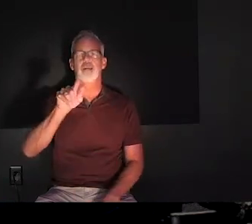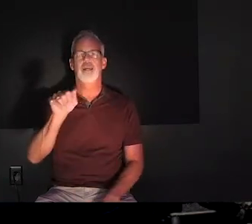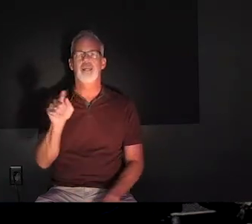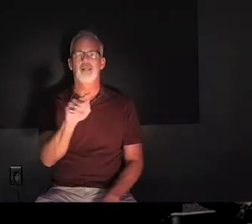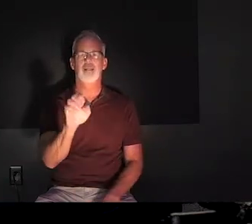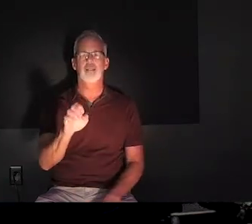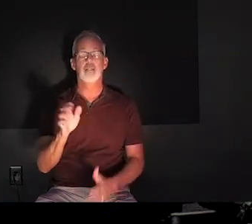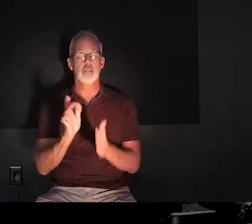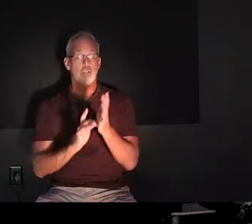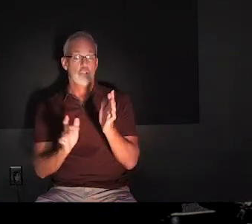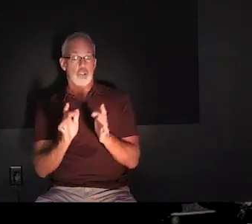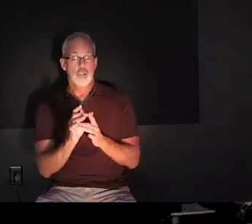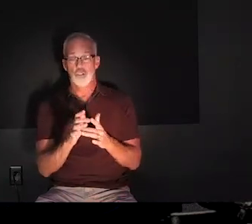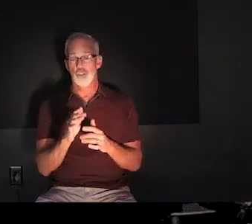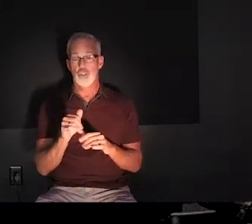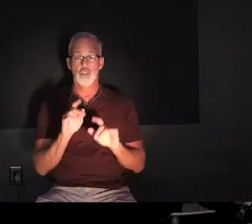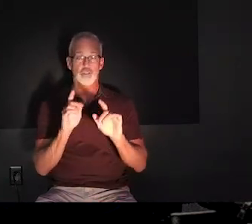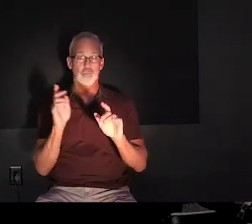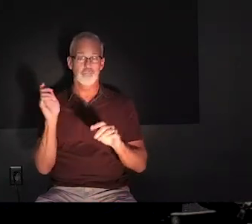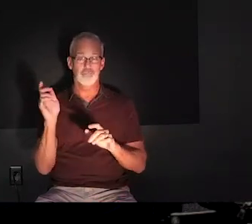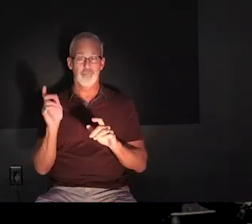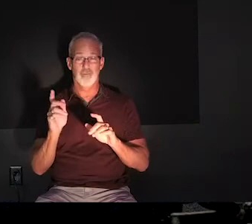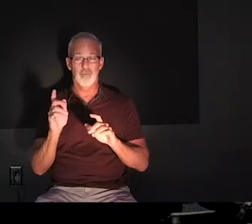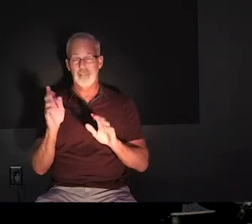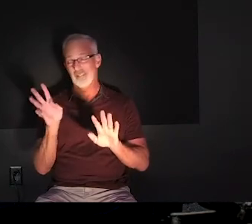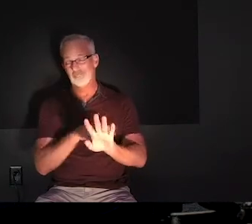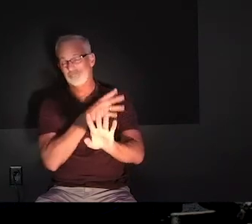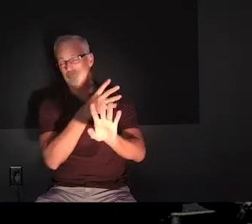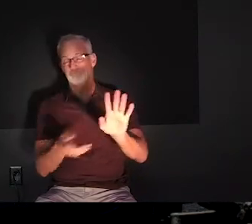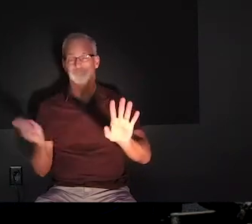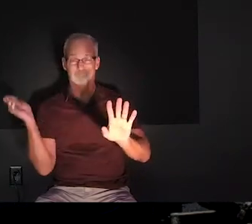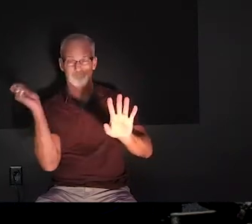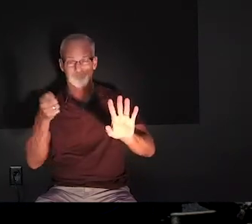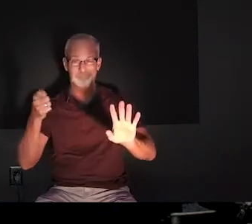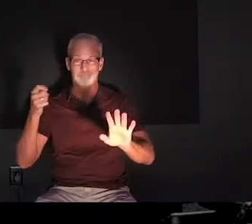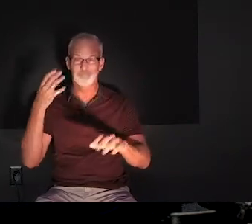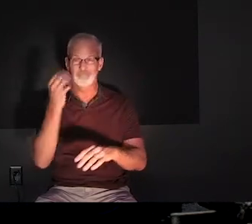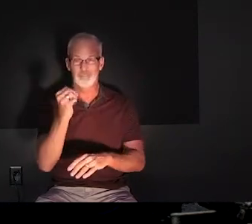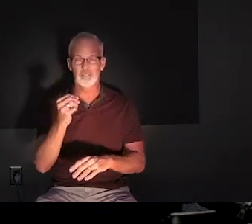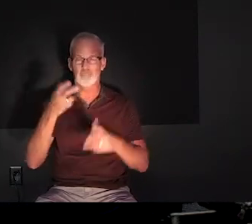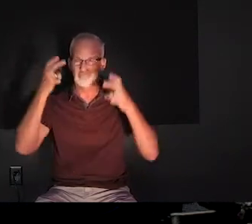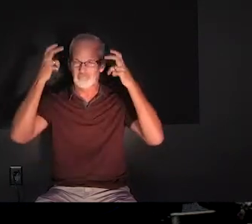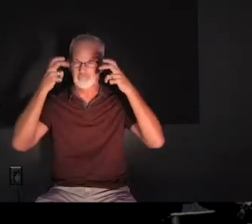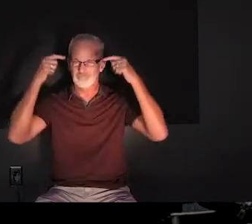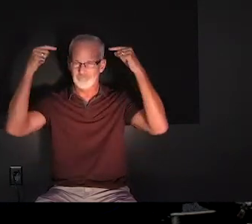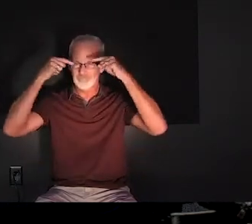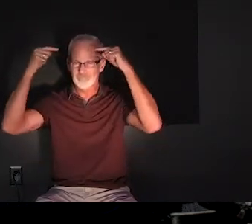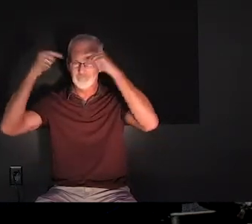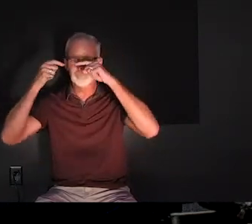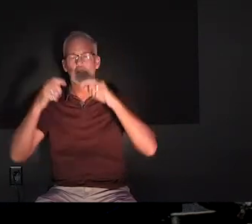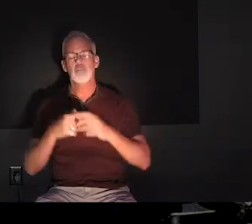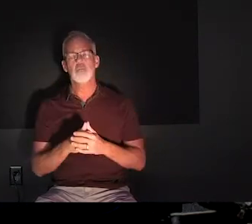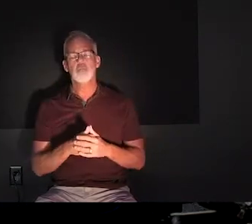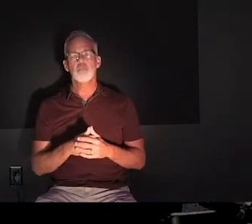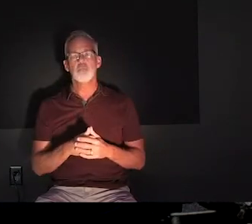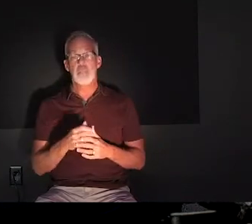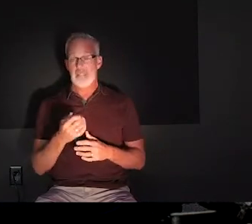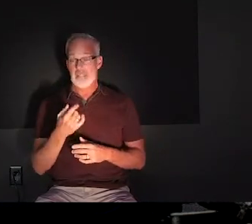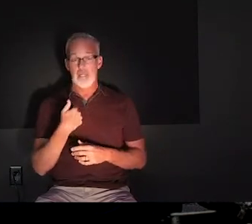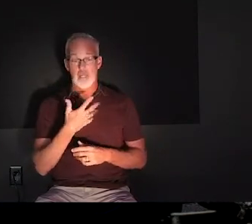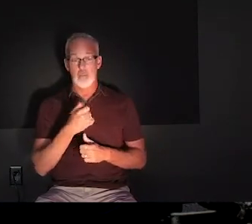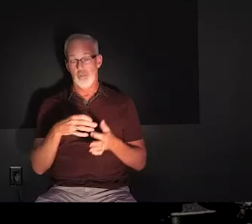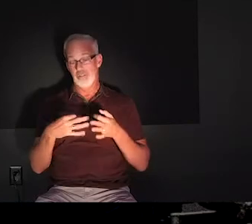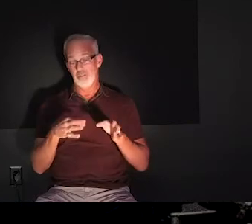tell you about Jesus, how they whipped him in the cattle nine tails? Can I tell you about Jesus, how they put the crown of thorns on his head? Can I tell you about